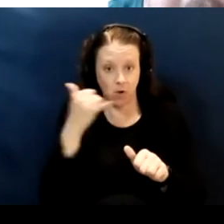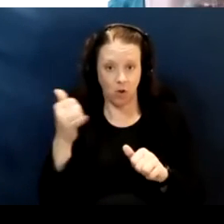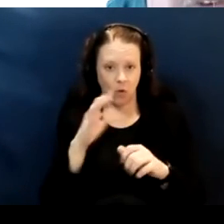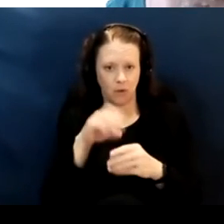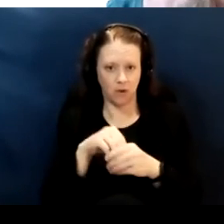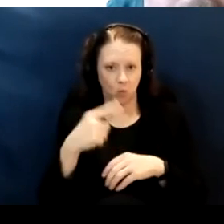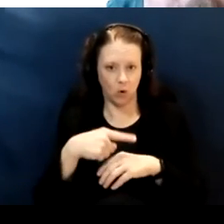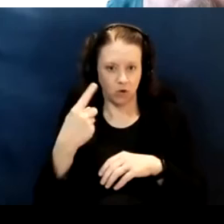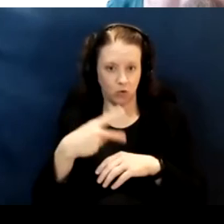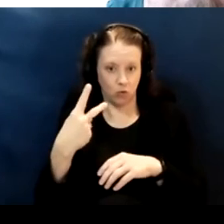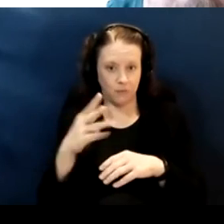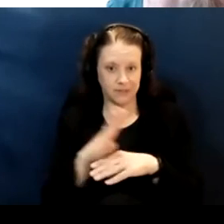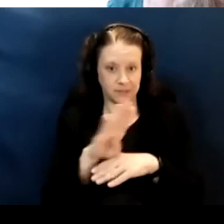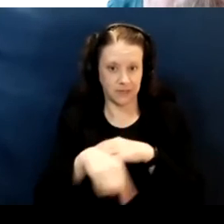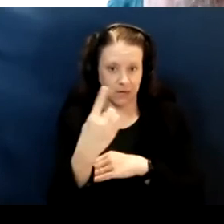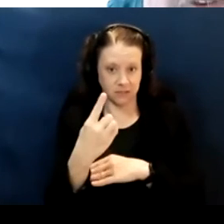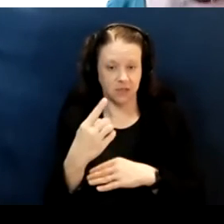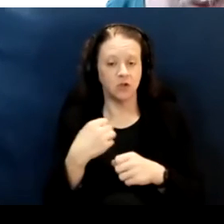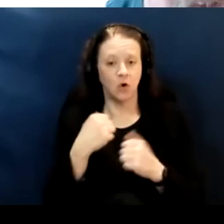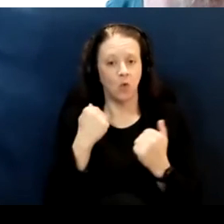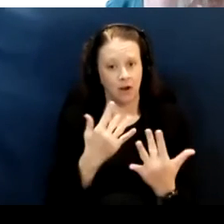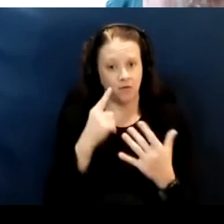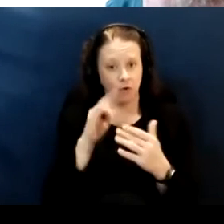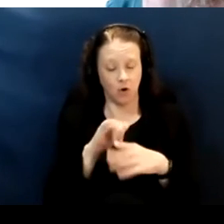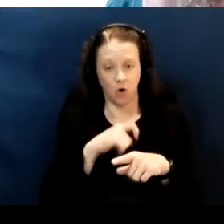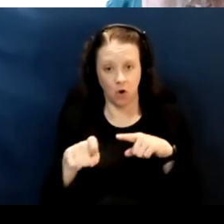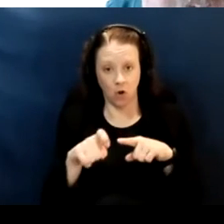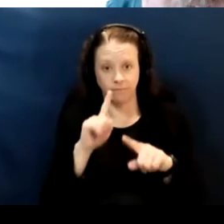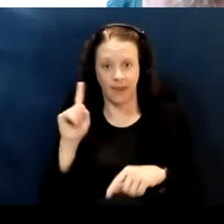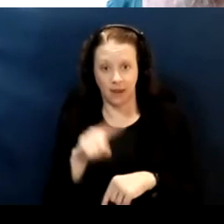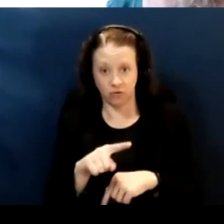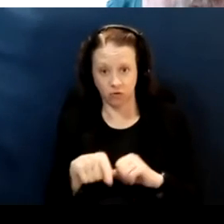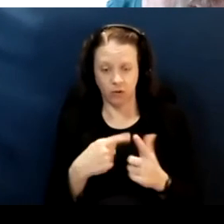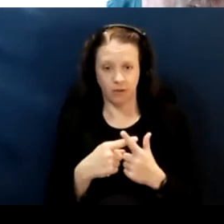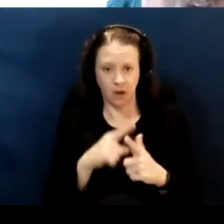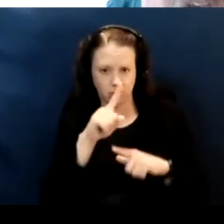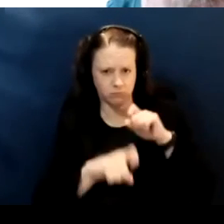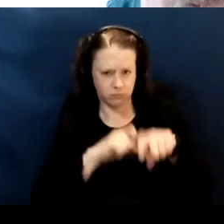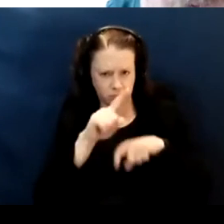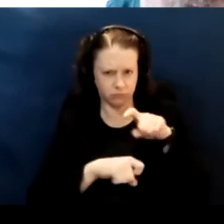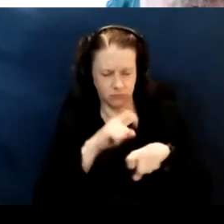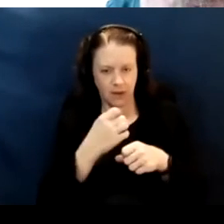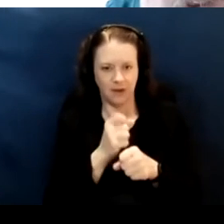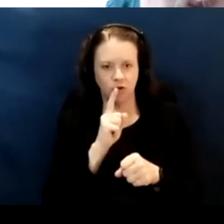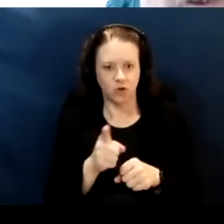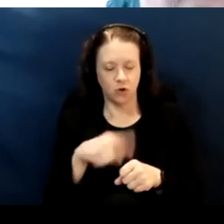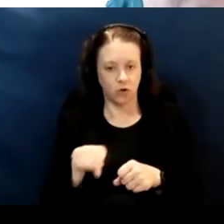days. So just wait for that call, answer it and ask all the questions and make sure that